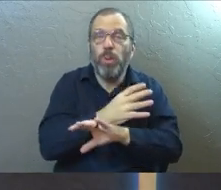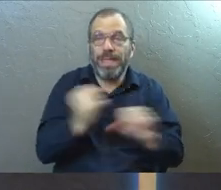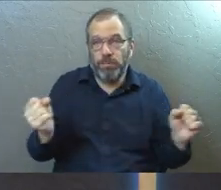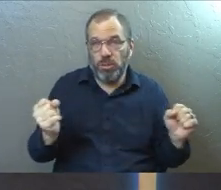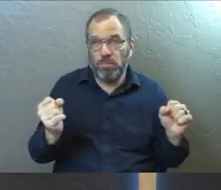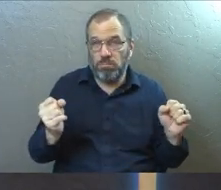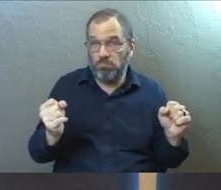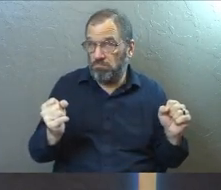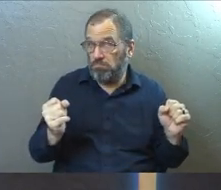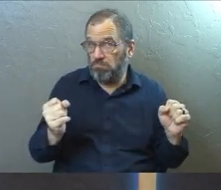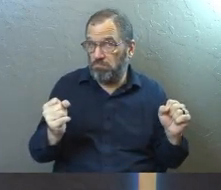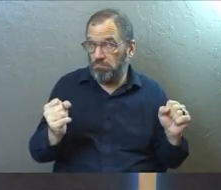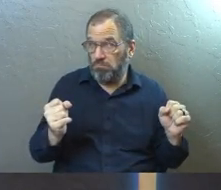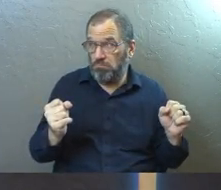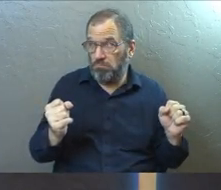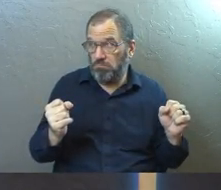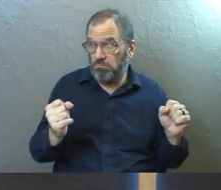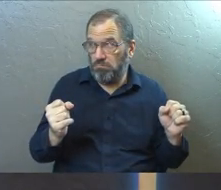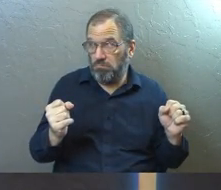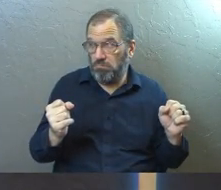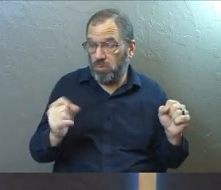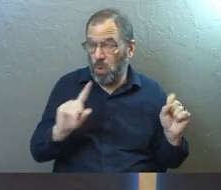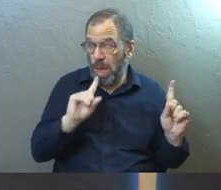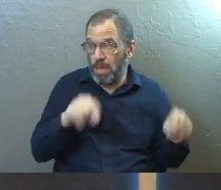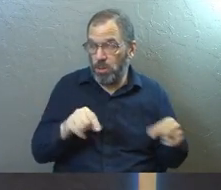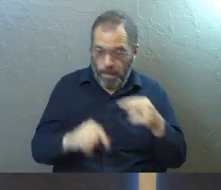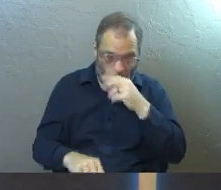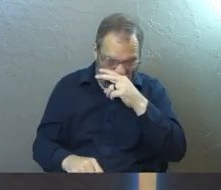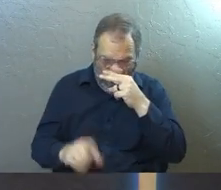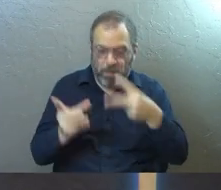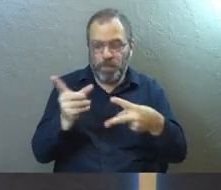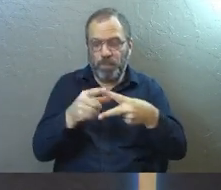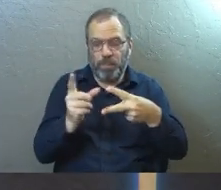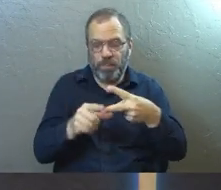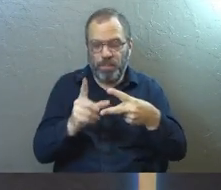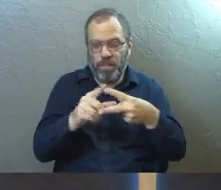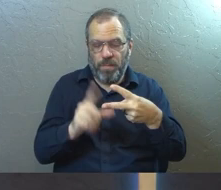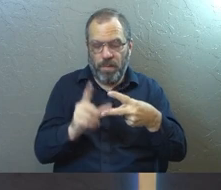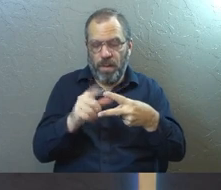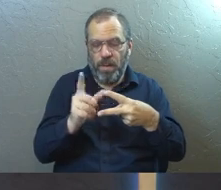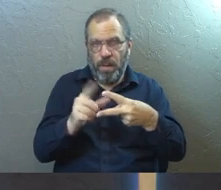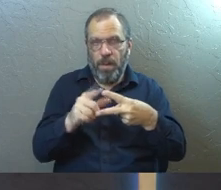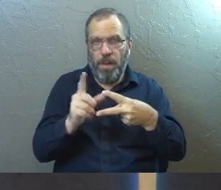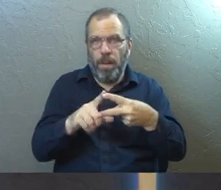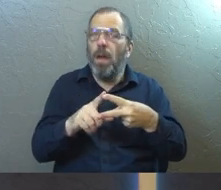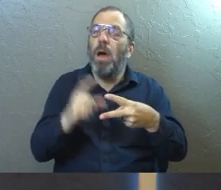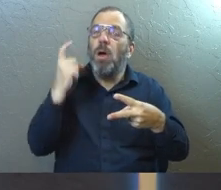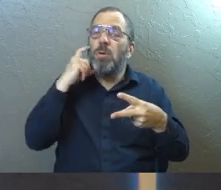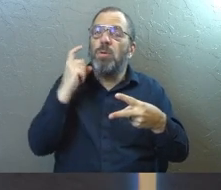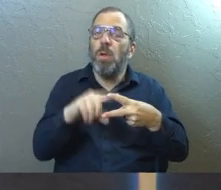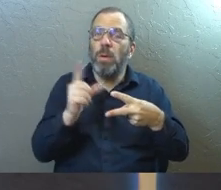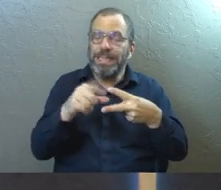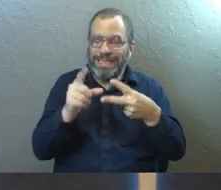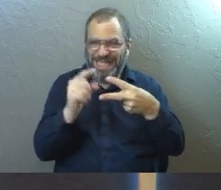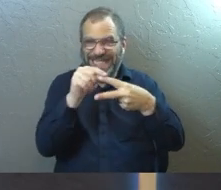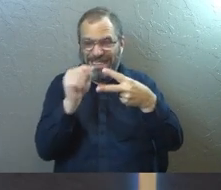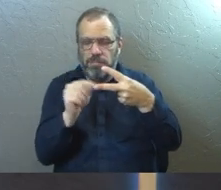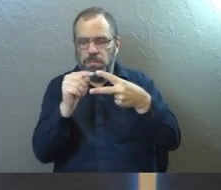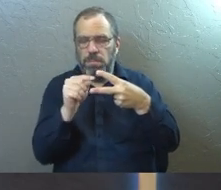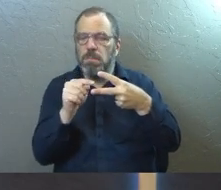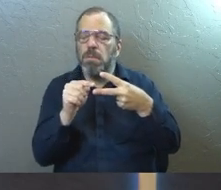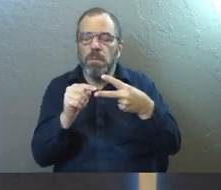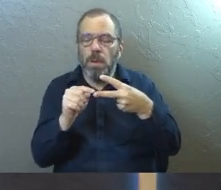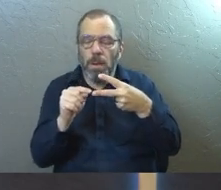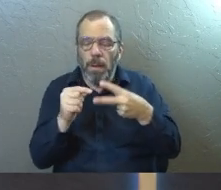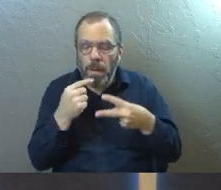redemption. So how does this answer our question? Let me give you 2 points real quick. Point number one with this piece right here, I want you to see the second part of the